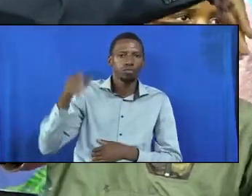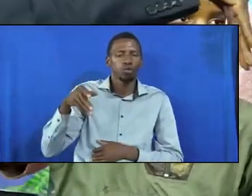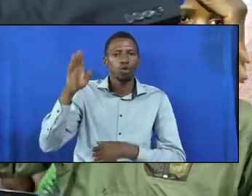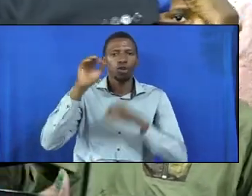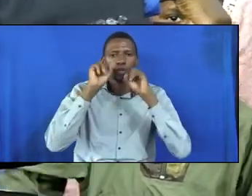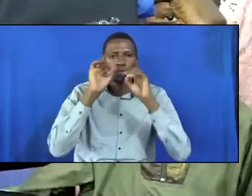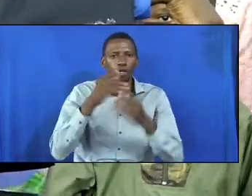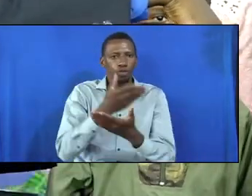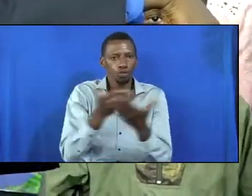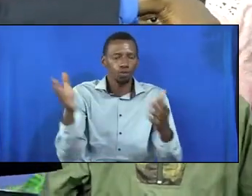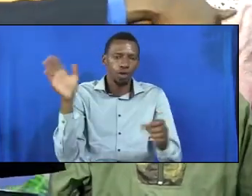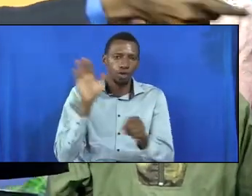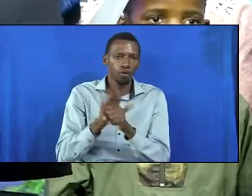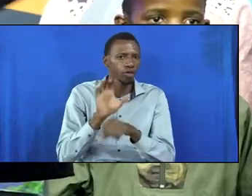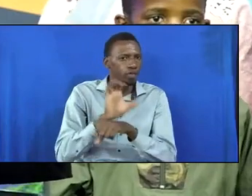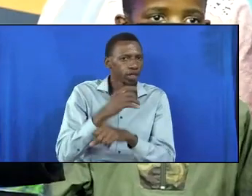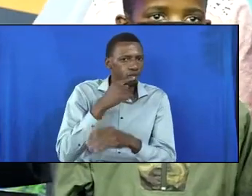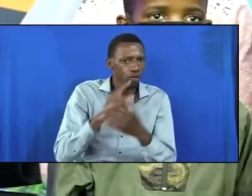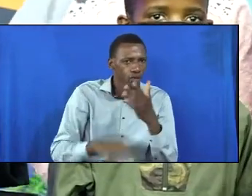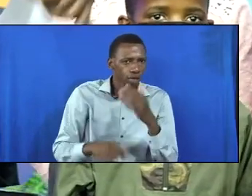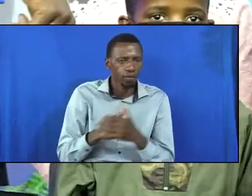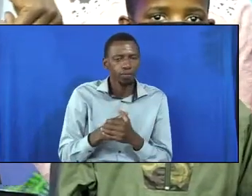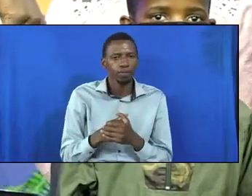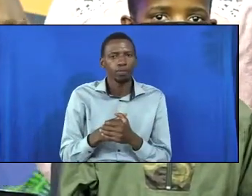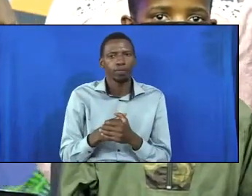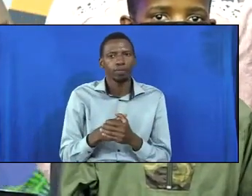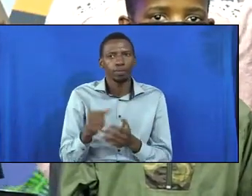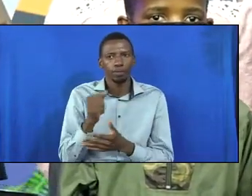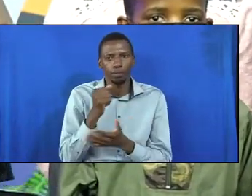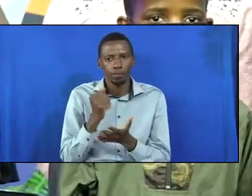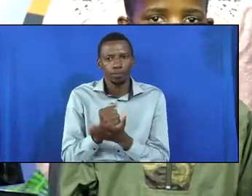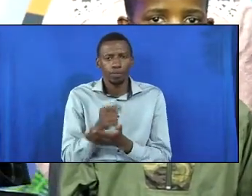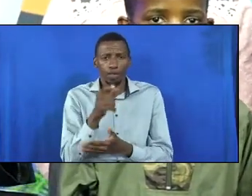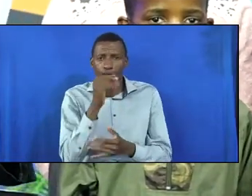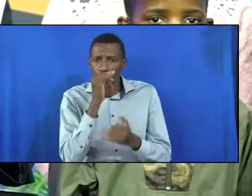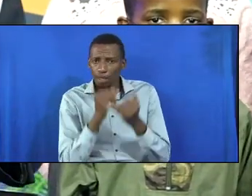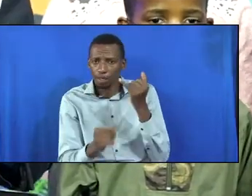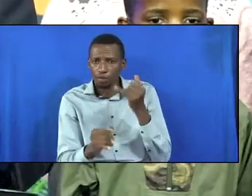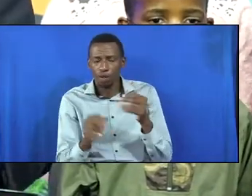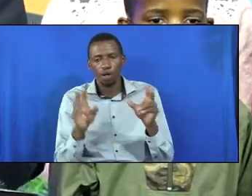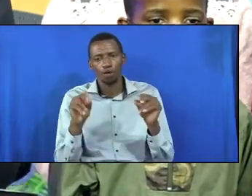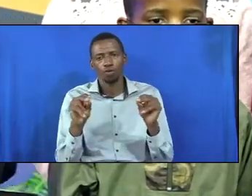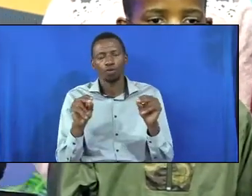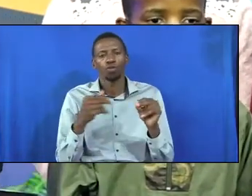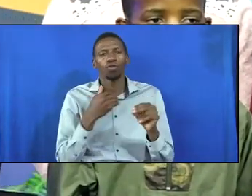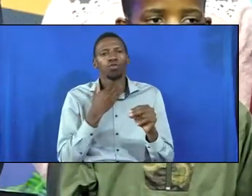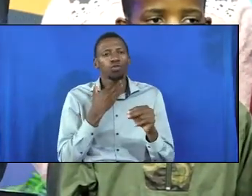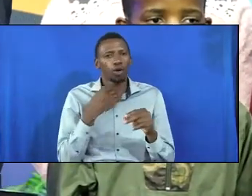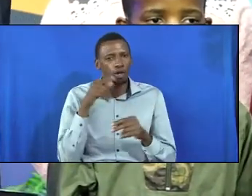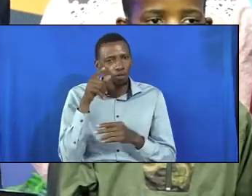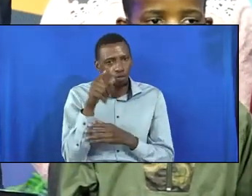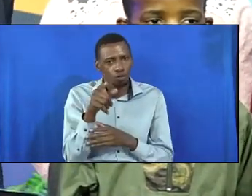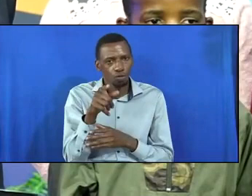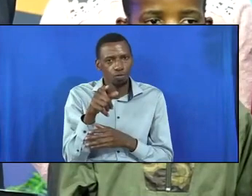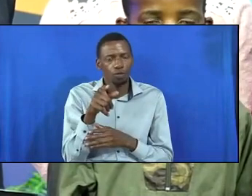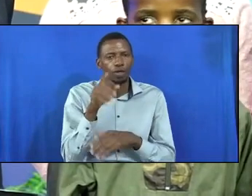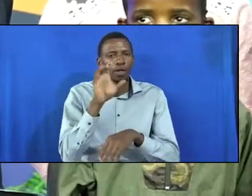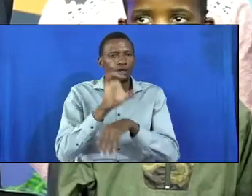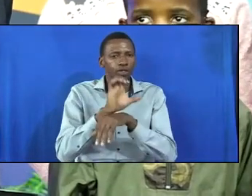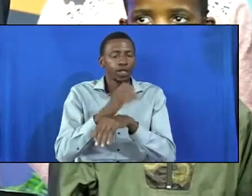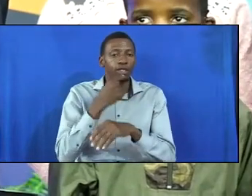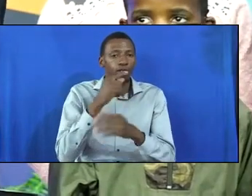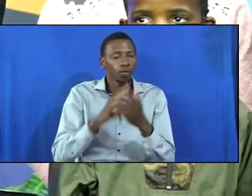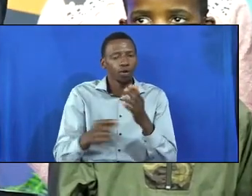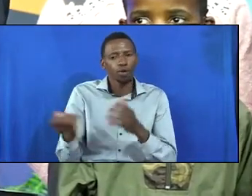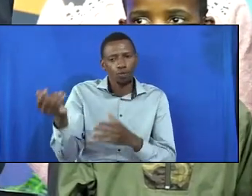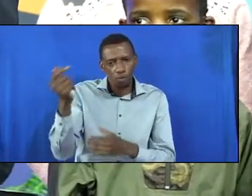what do you tell them? Amen. Should this be the last time? No, we want you to be coming. The church says, come again